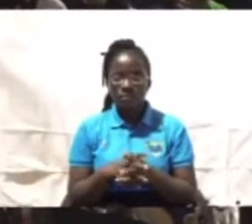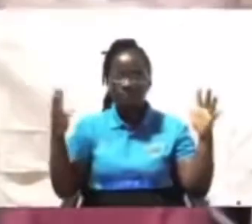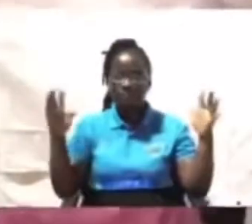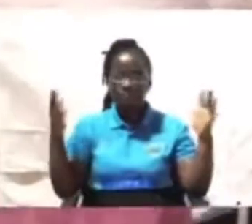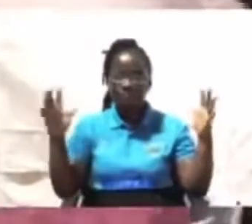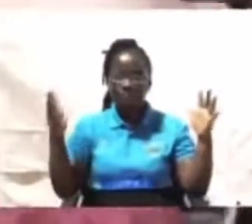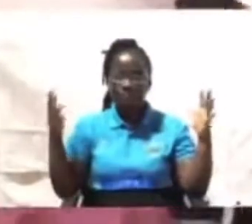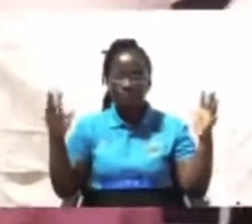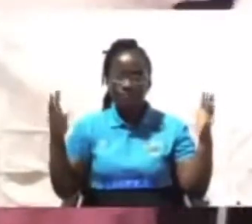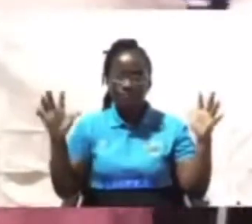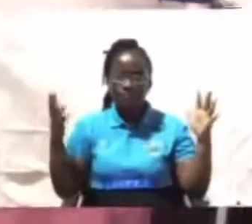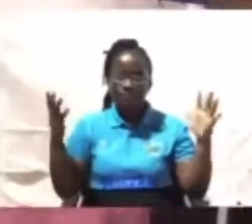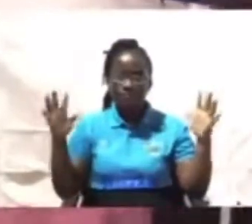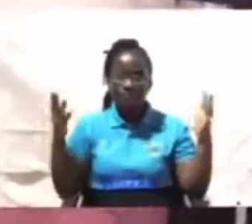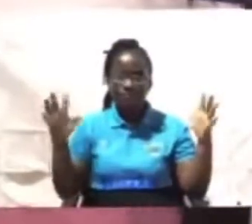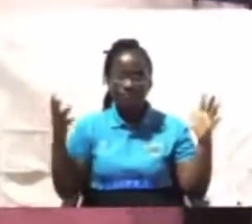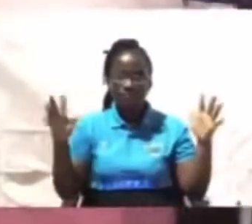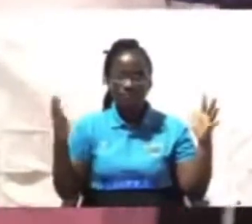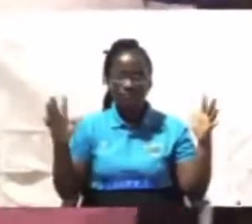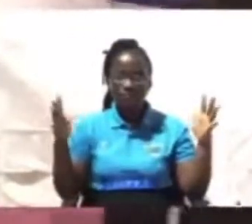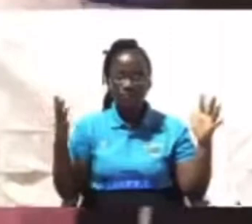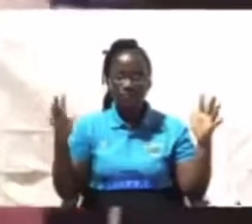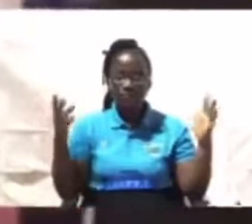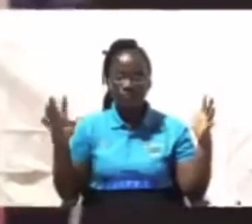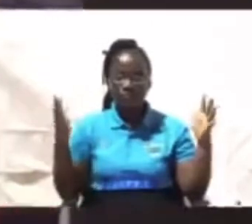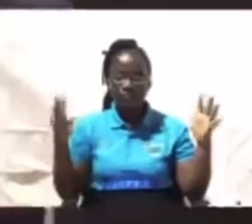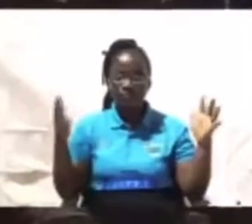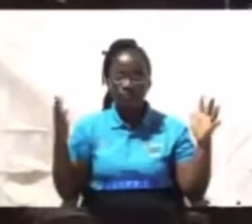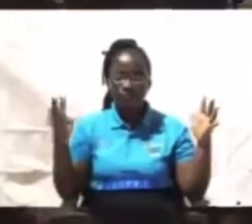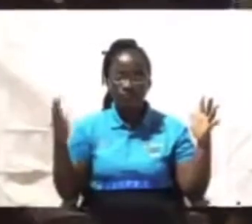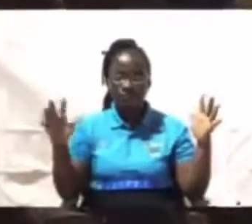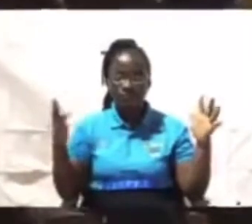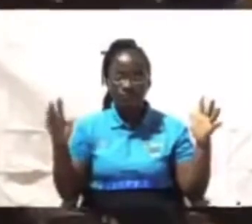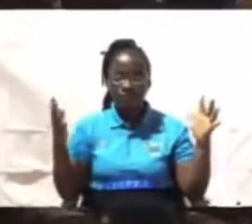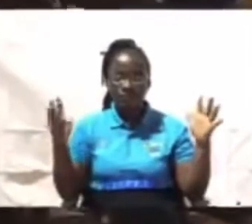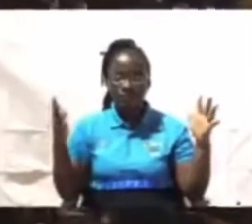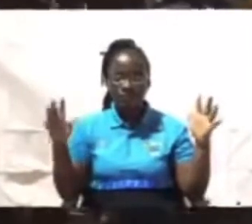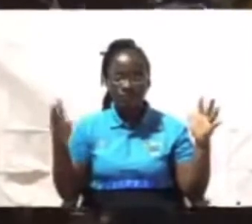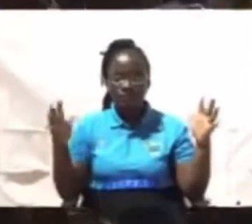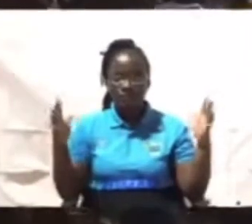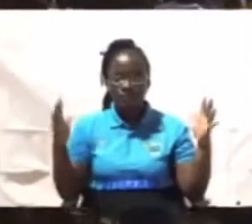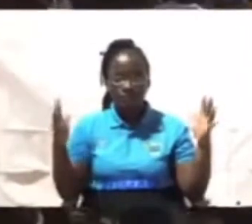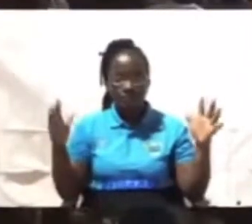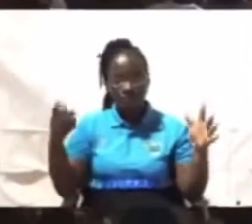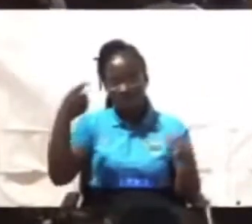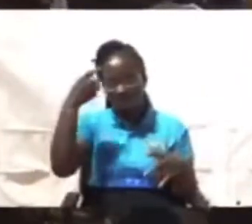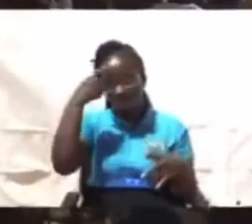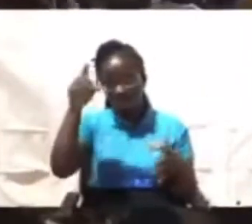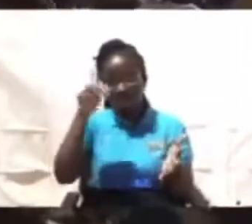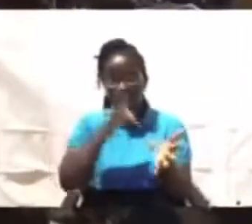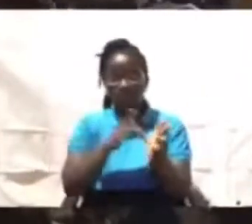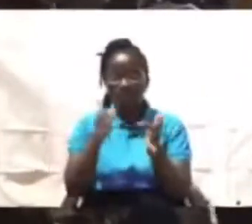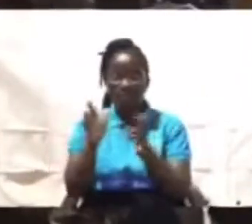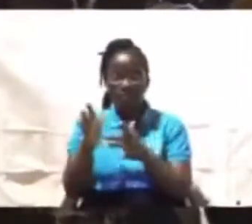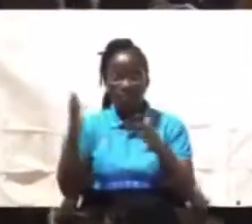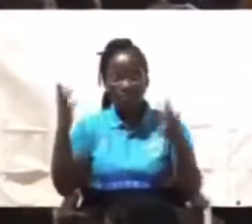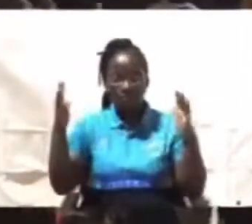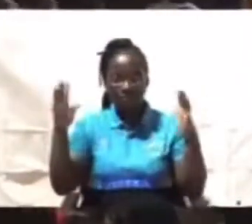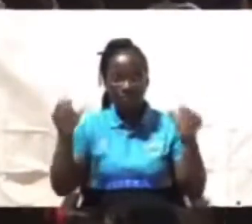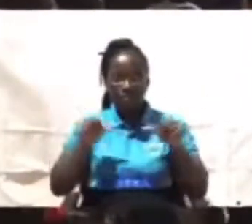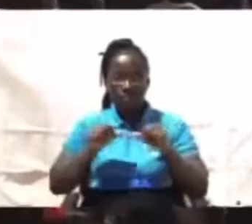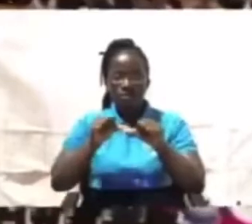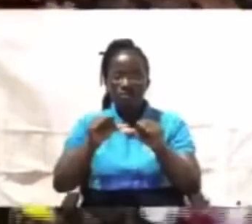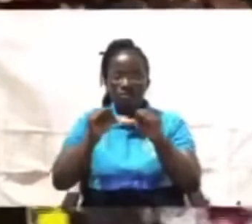Jesus. Bomano on any yahini and ajin kwa yura. Yambua for papa yina nani Jesus and